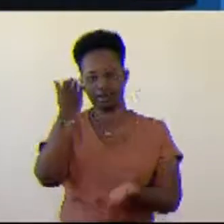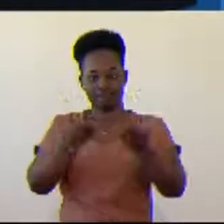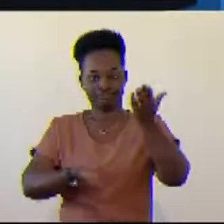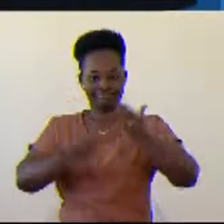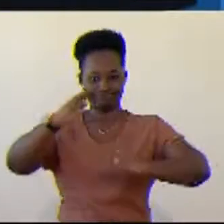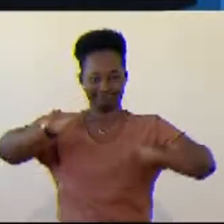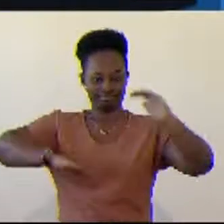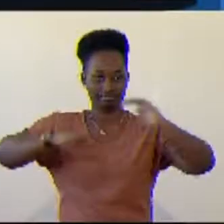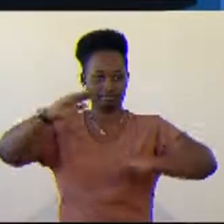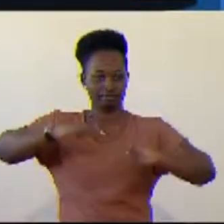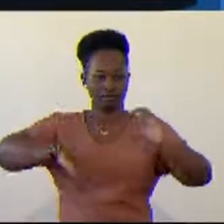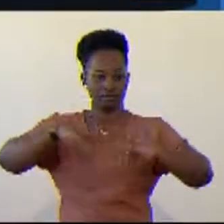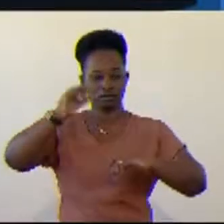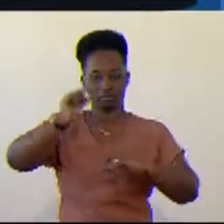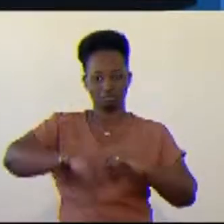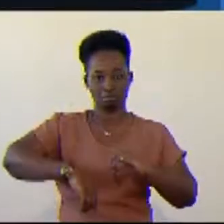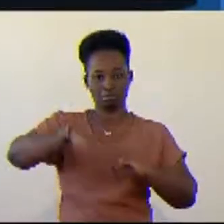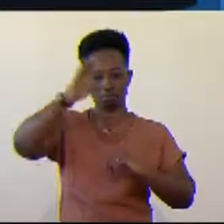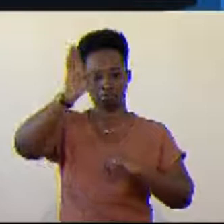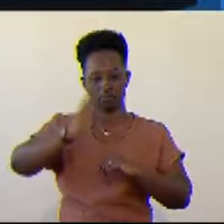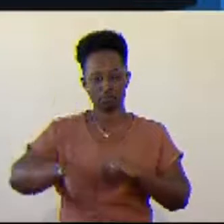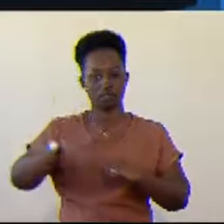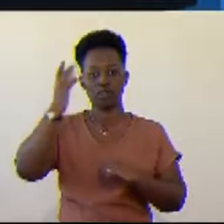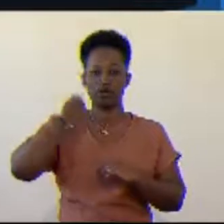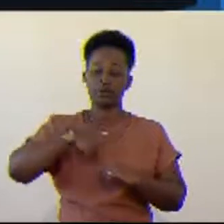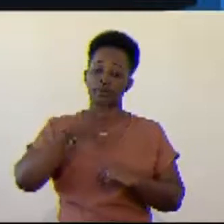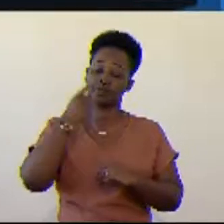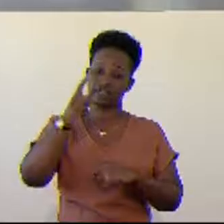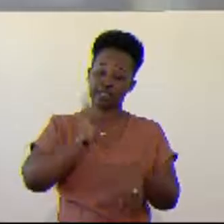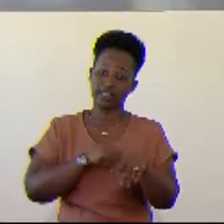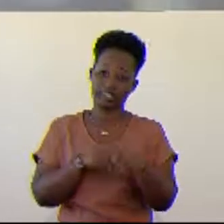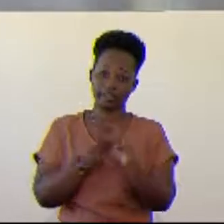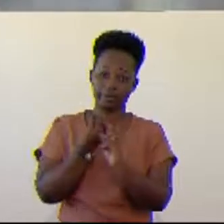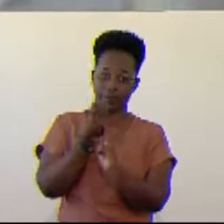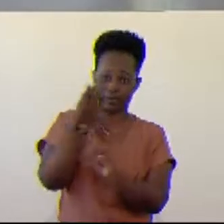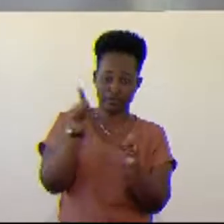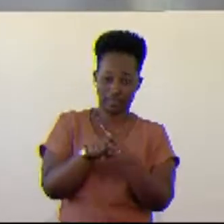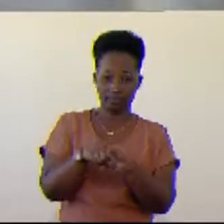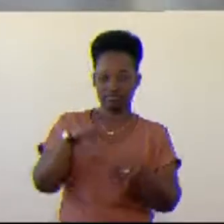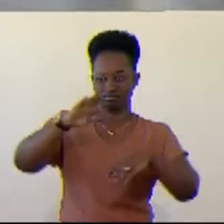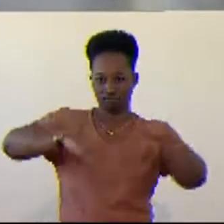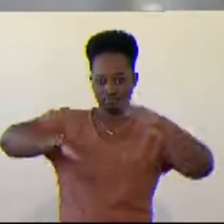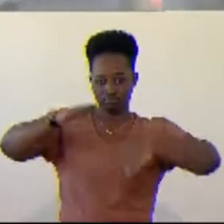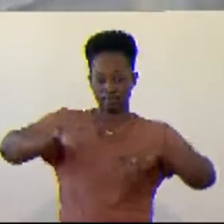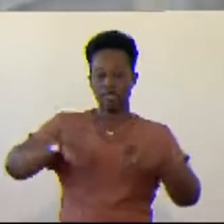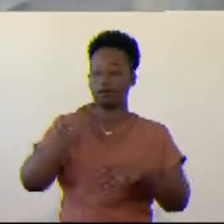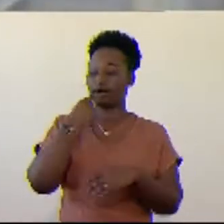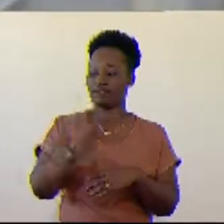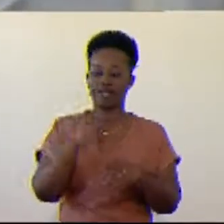they don't appear to be moving. So we say they are in equilibrium. So what I'm going to do, I'm going to